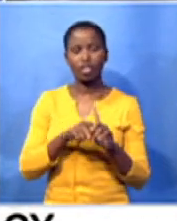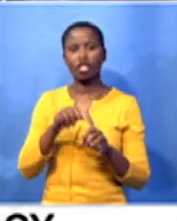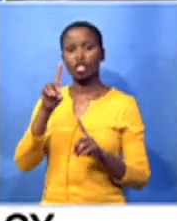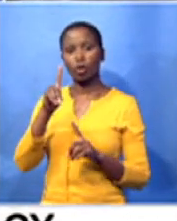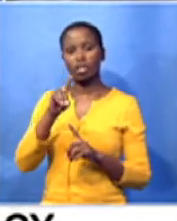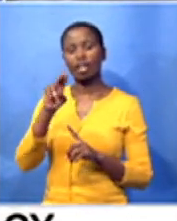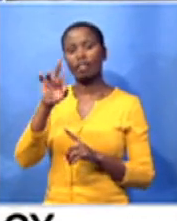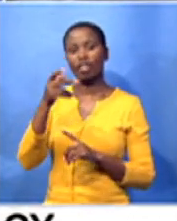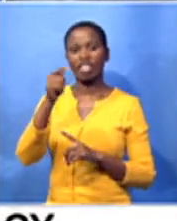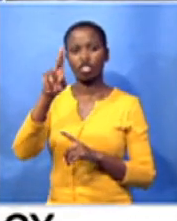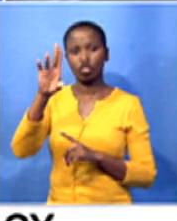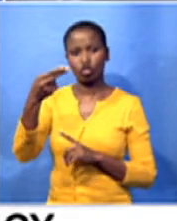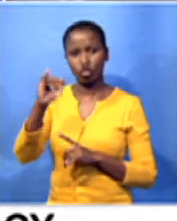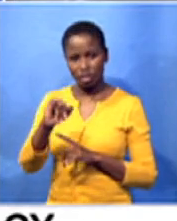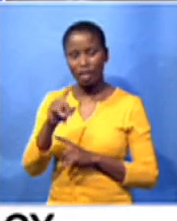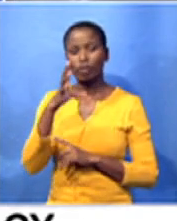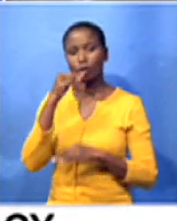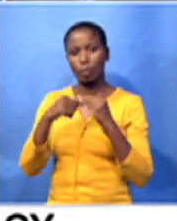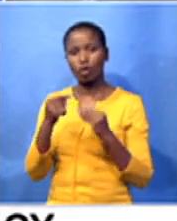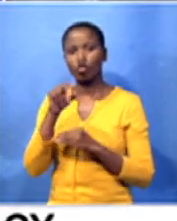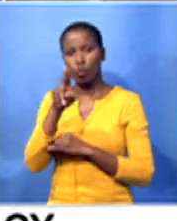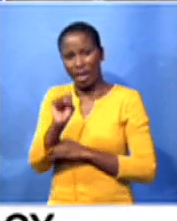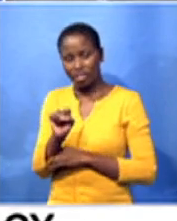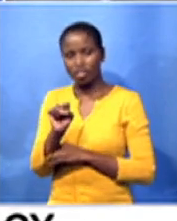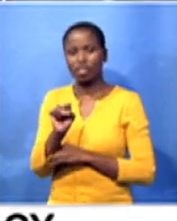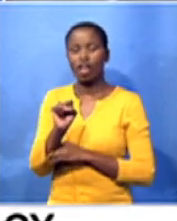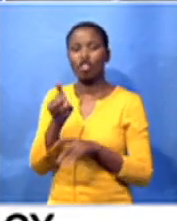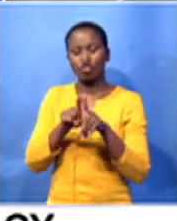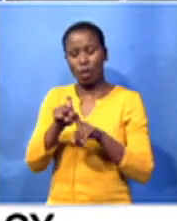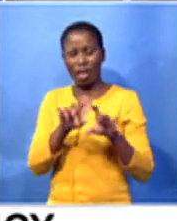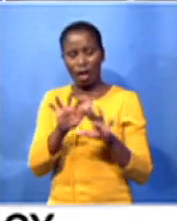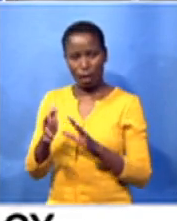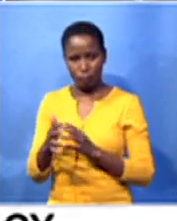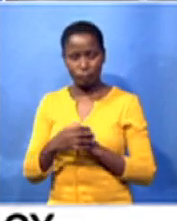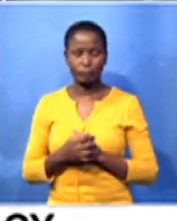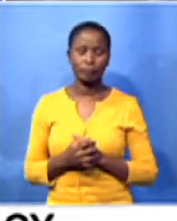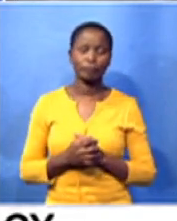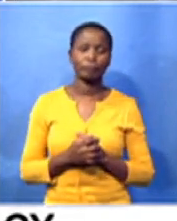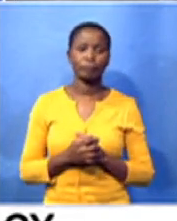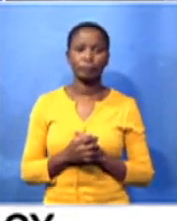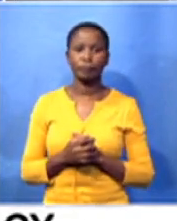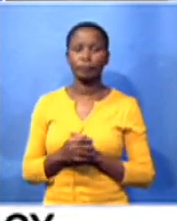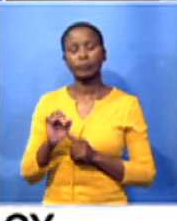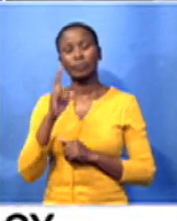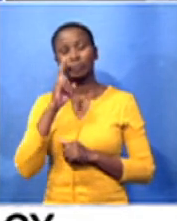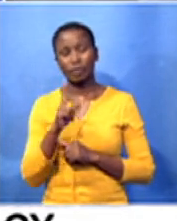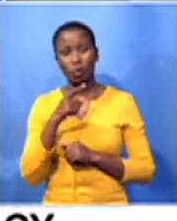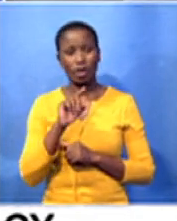earlier speaking about the US trial. So right at the efficacy data, good